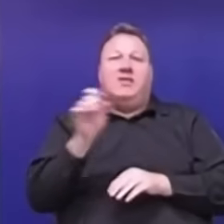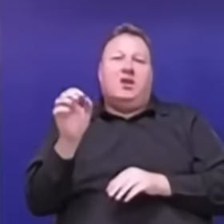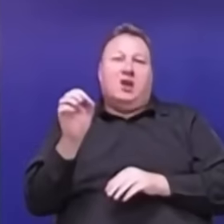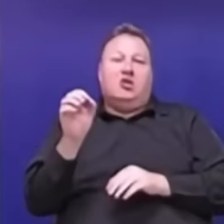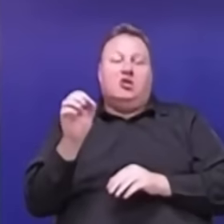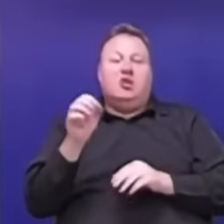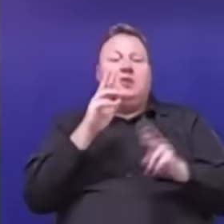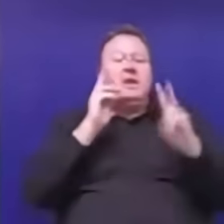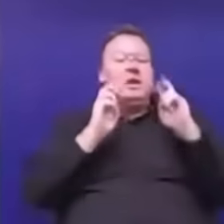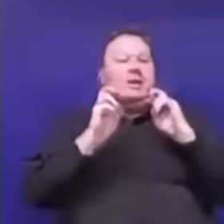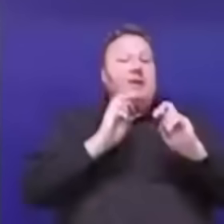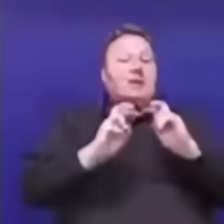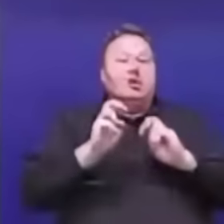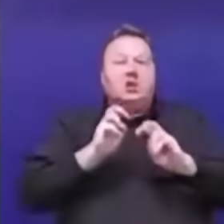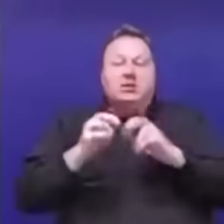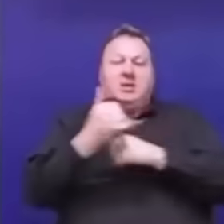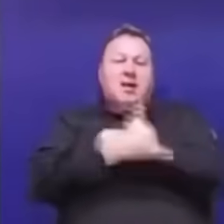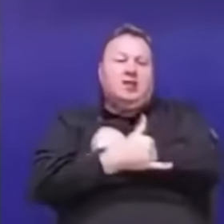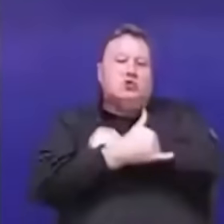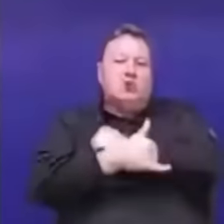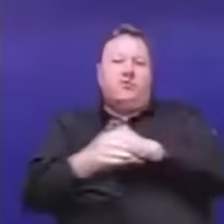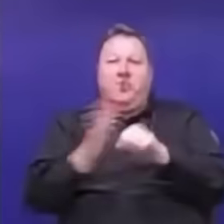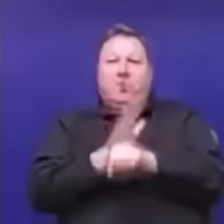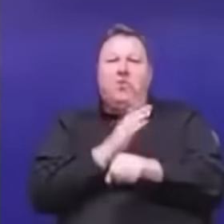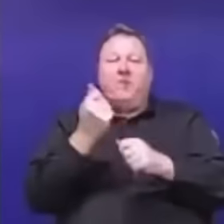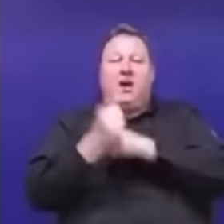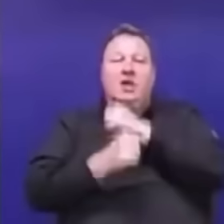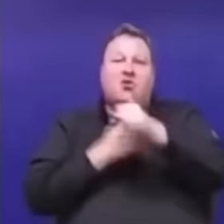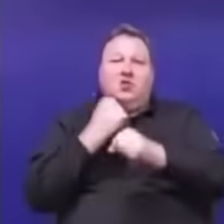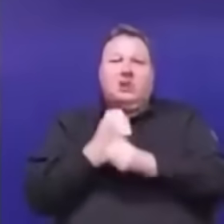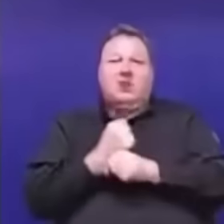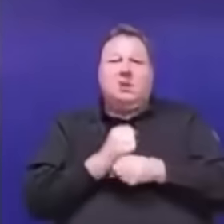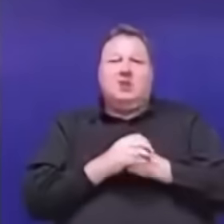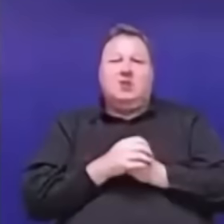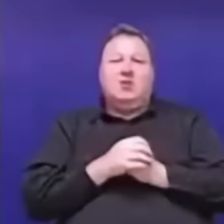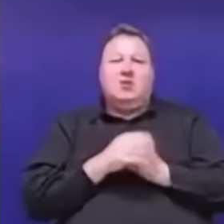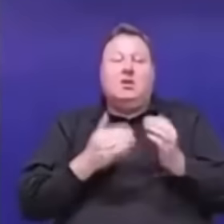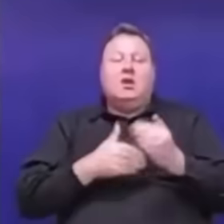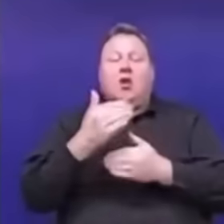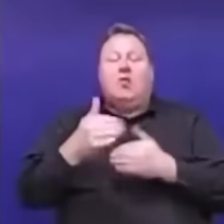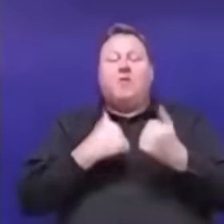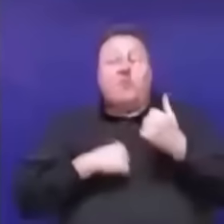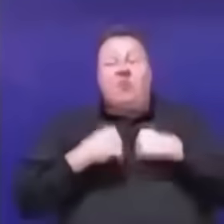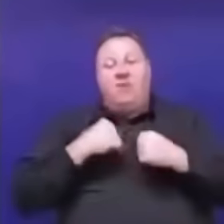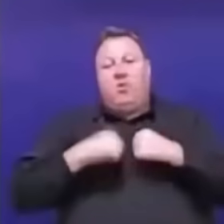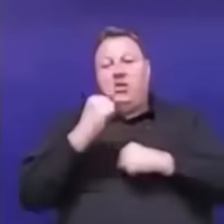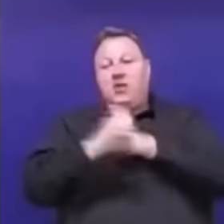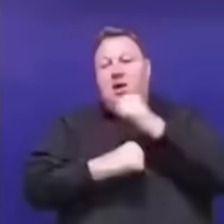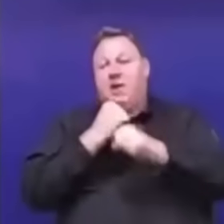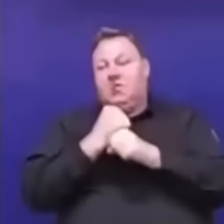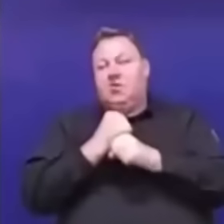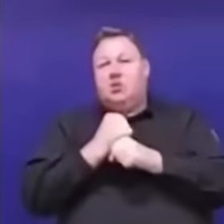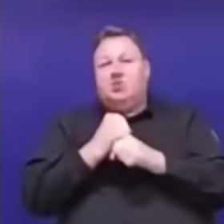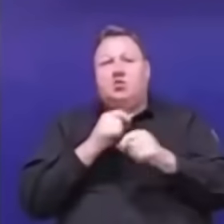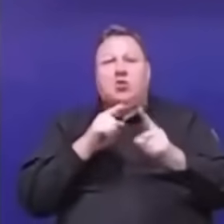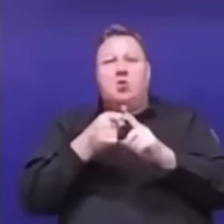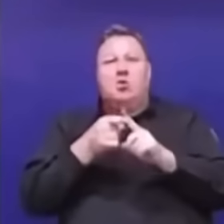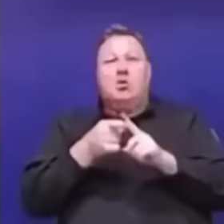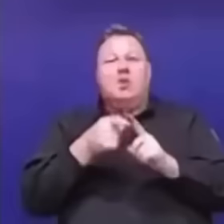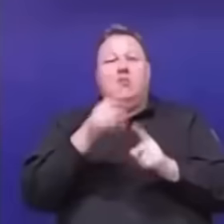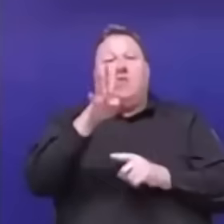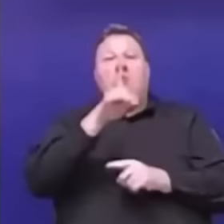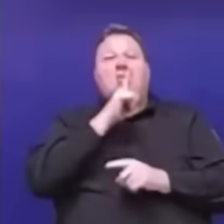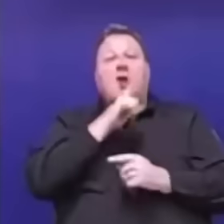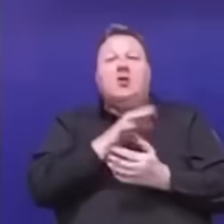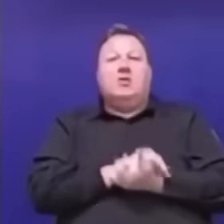enforcement inspections across the country during the past financial year, overperforming our annual target by 4,000, by more than double.